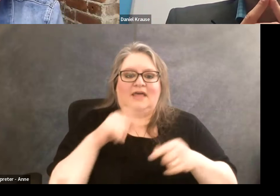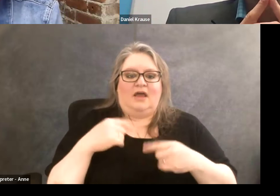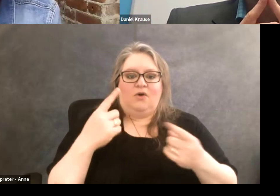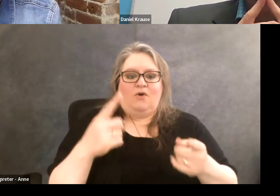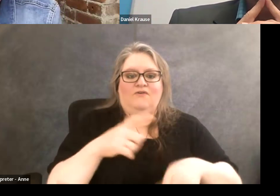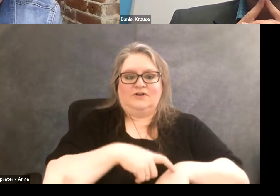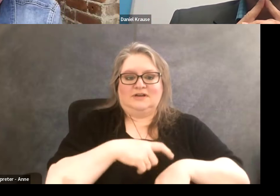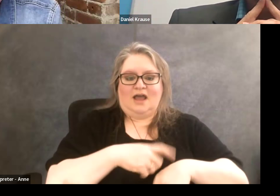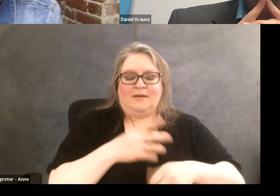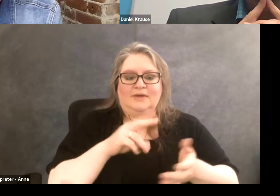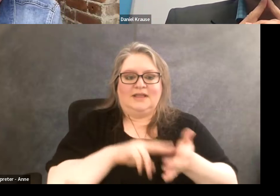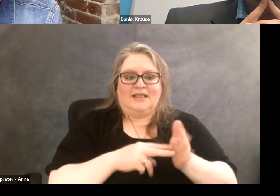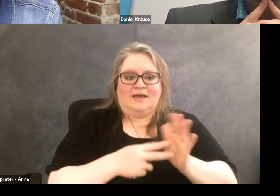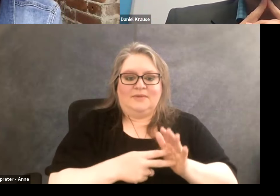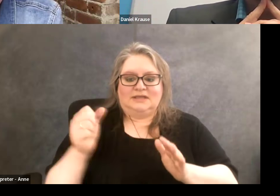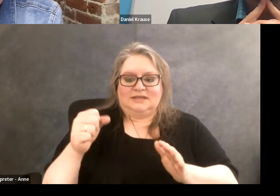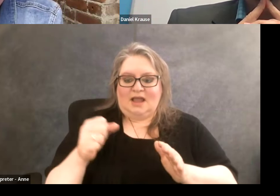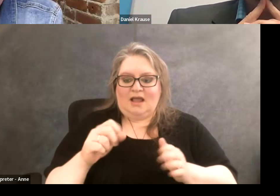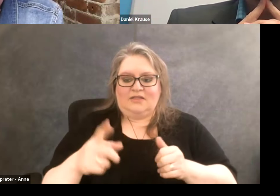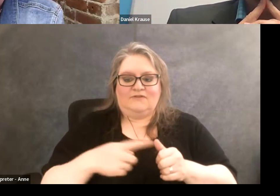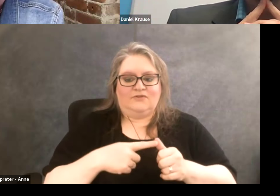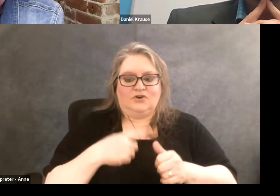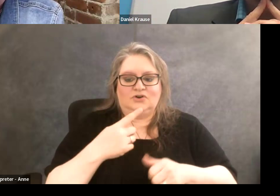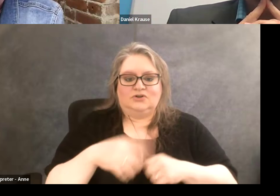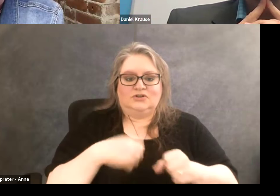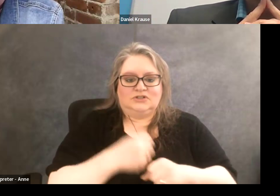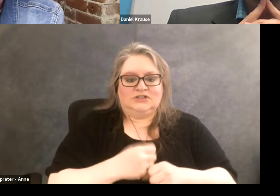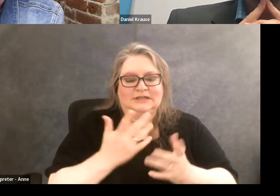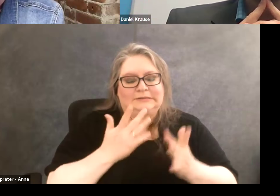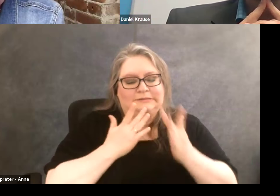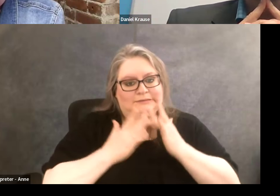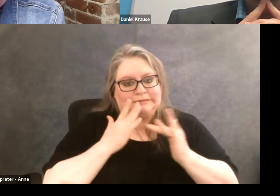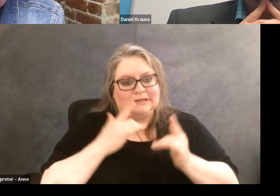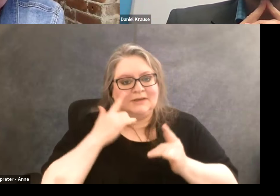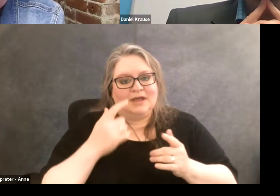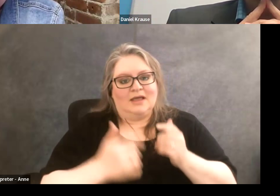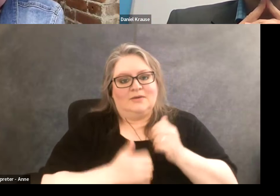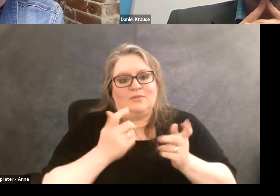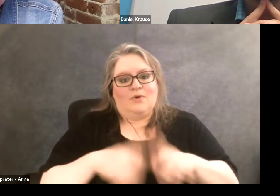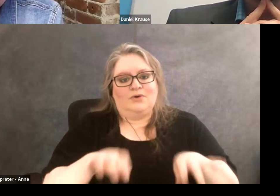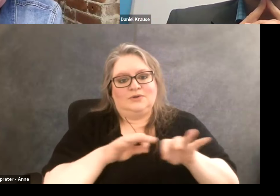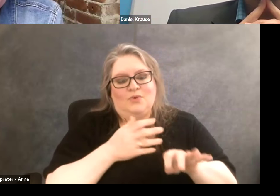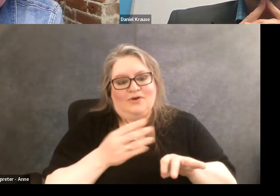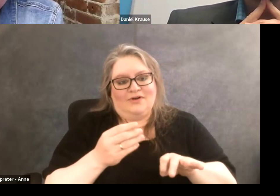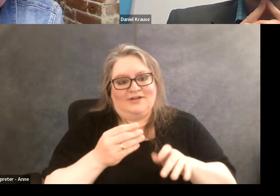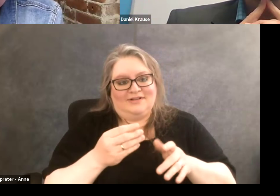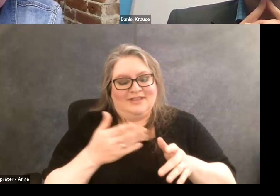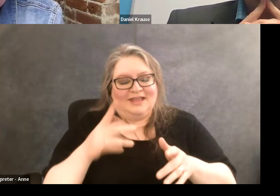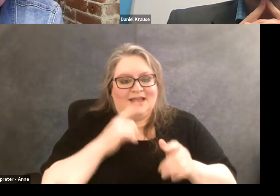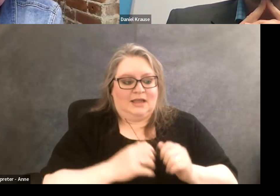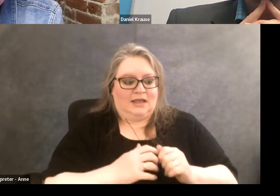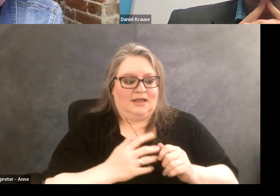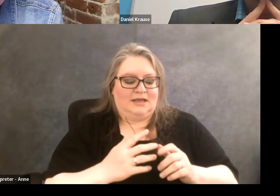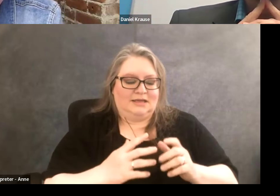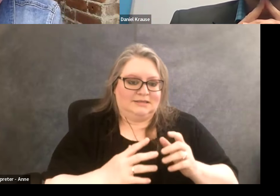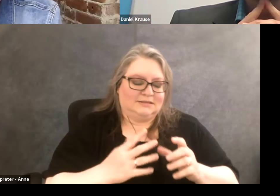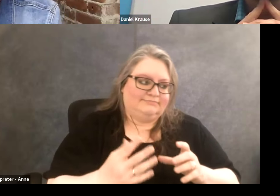which means, yeah, that first year may be pretty lean because the most important thing is building that into your